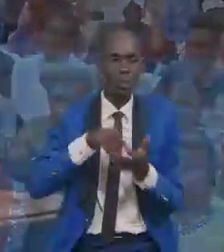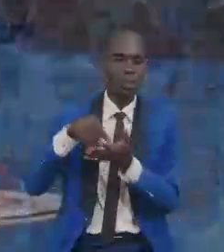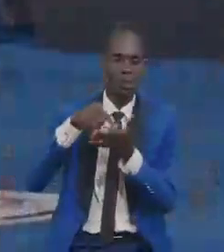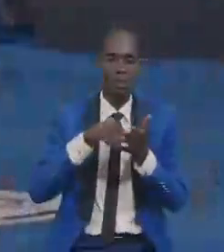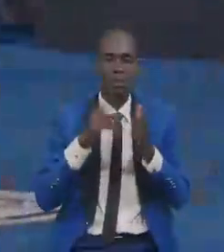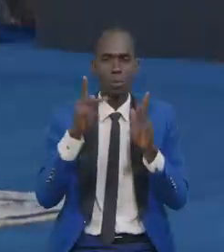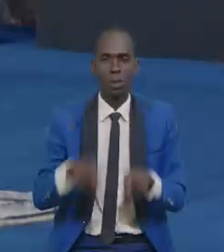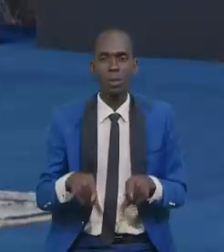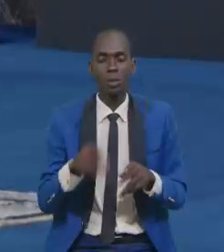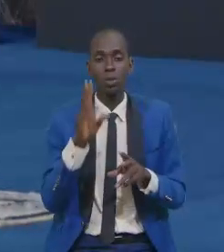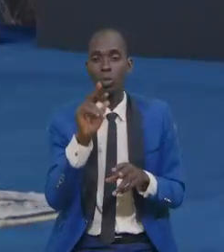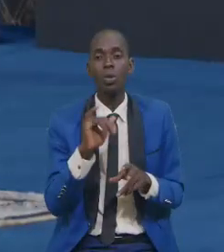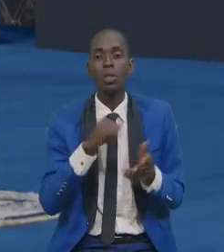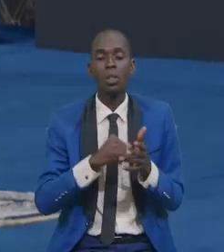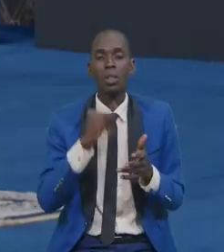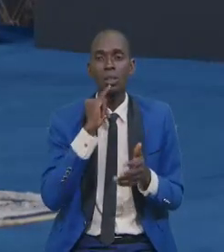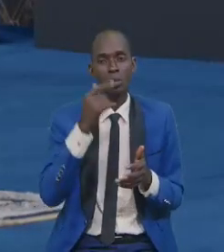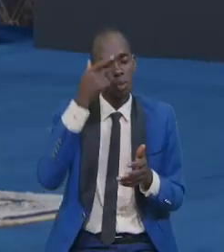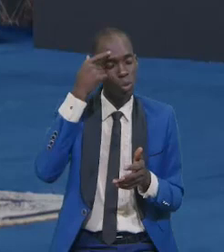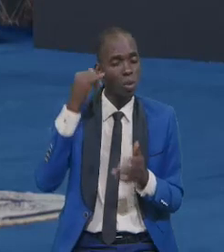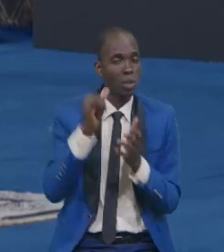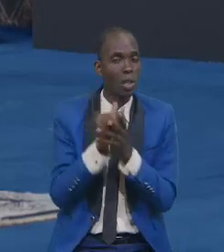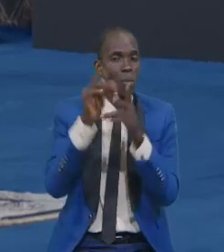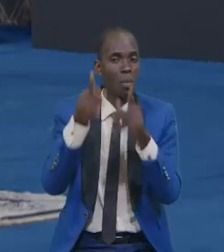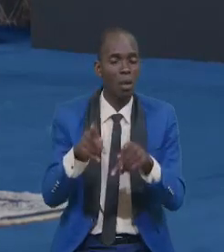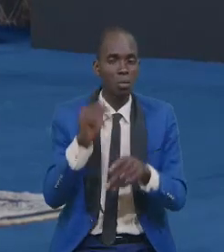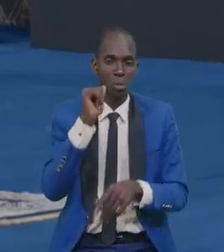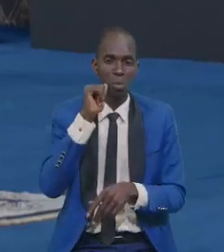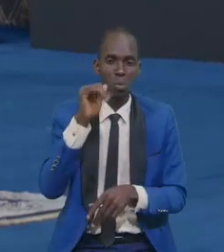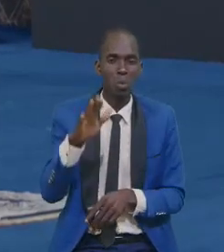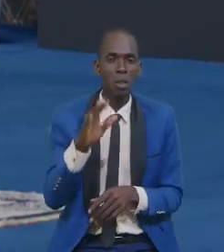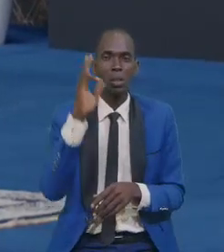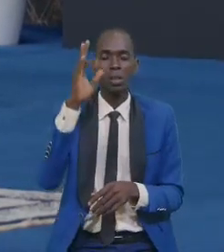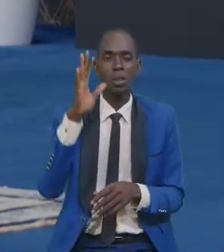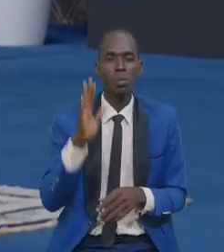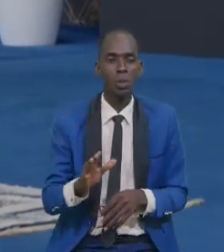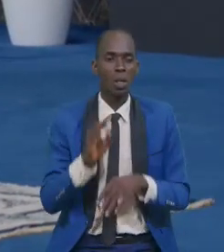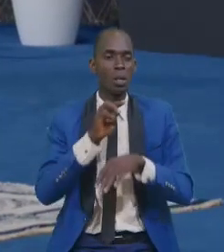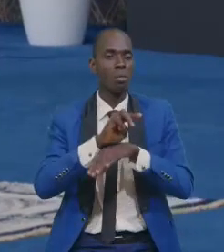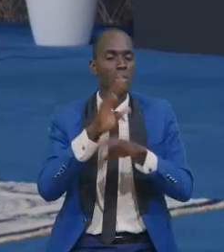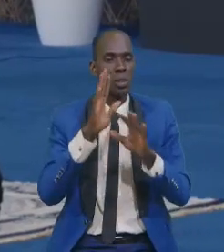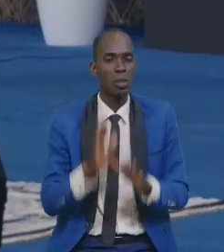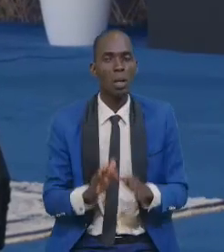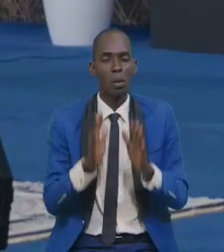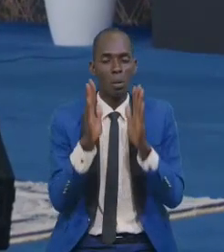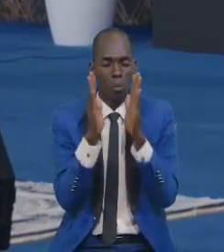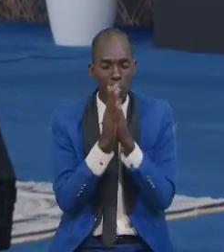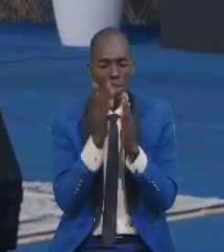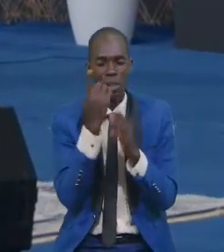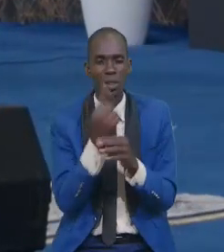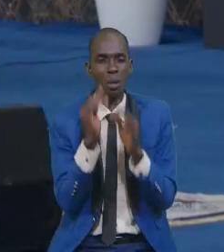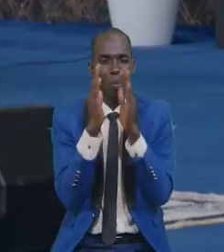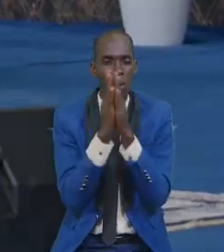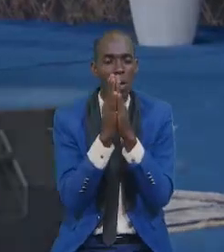because he, whoever he is, a man, a woman, the minister, he embrace the prayer of faith, and